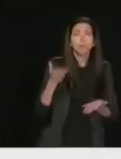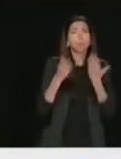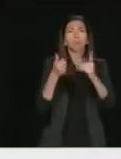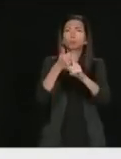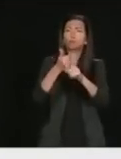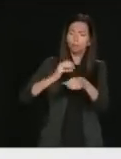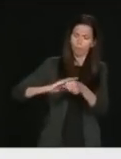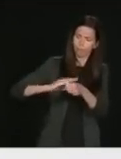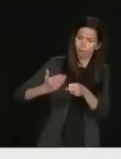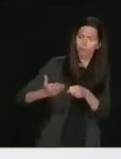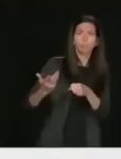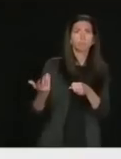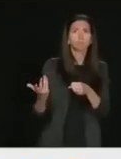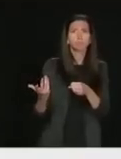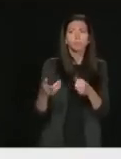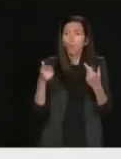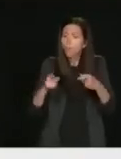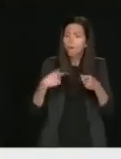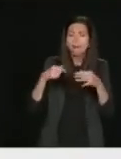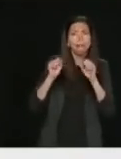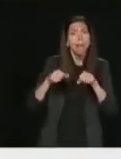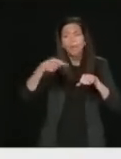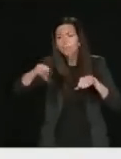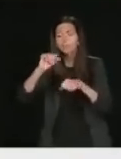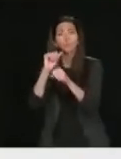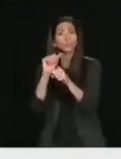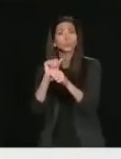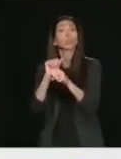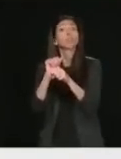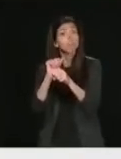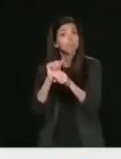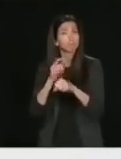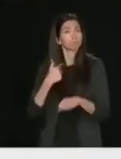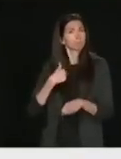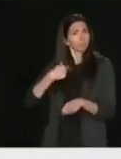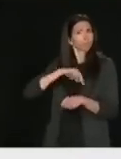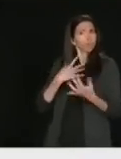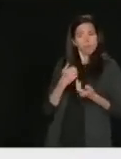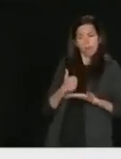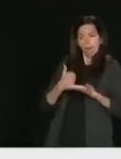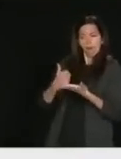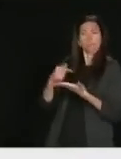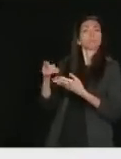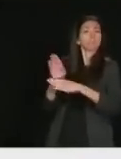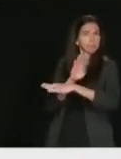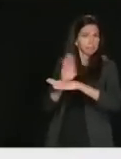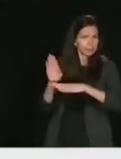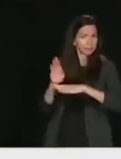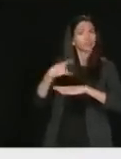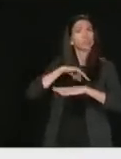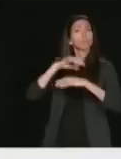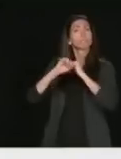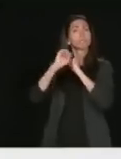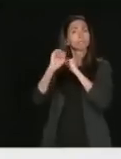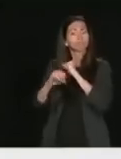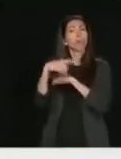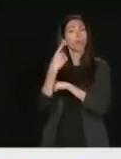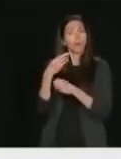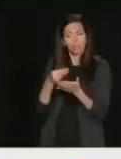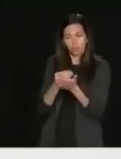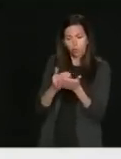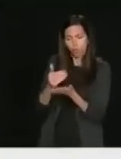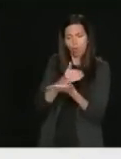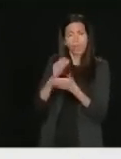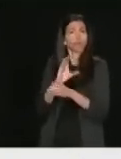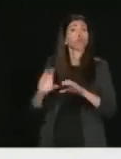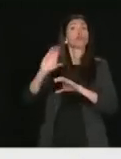workplace and rehire you. To help them do that, we've extended the wage subsidy through the summer. This